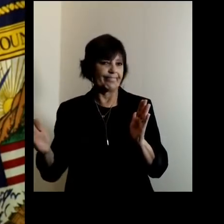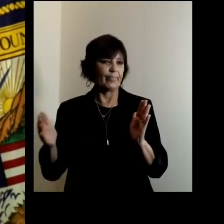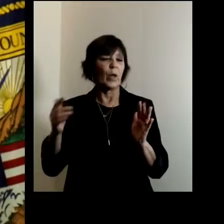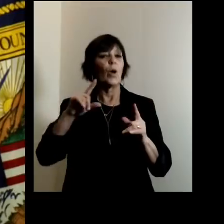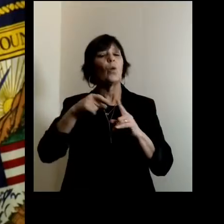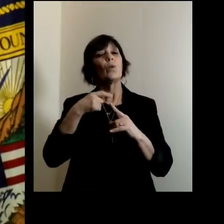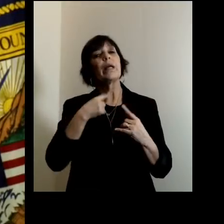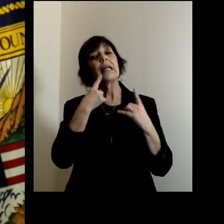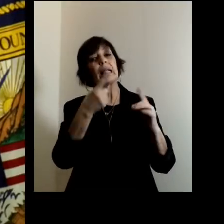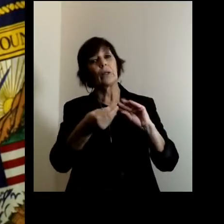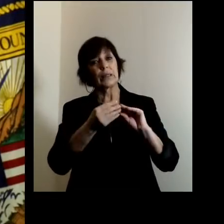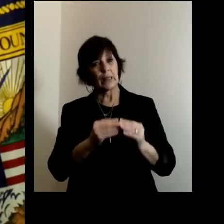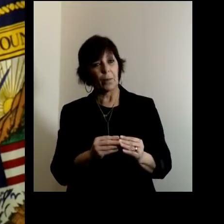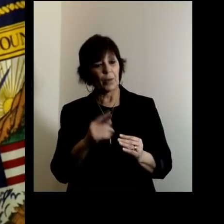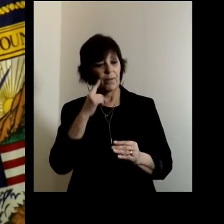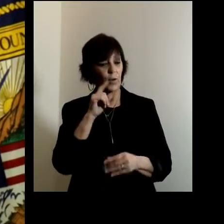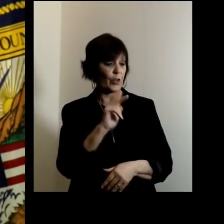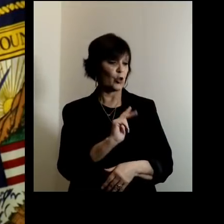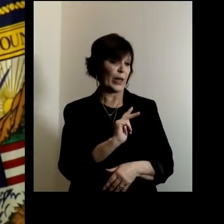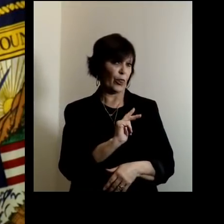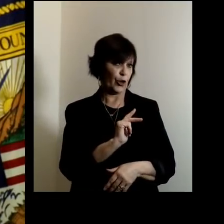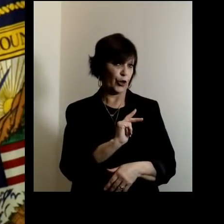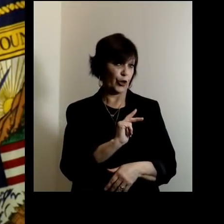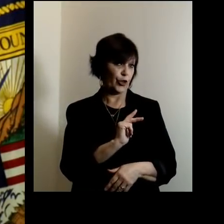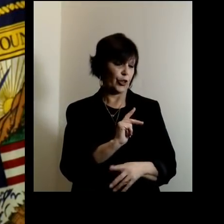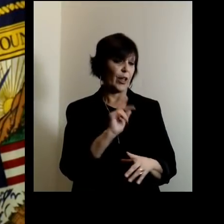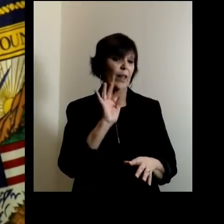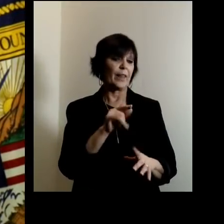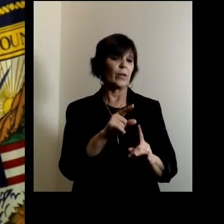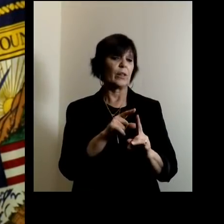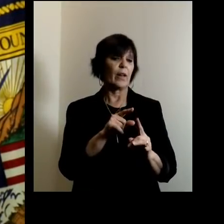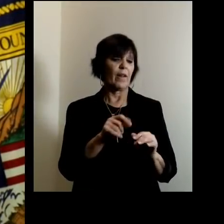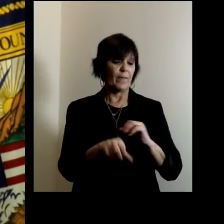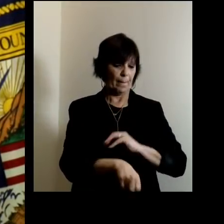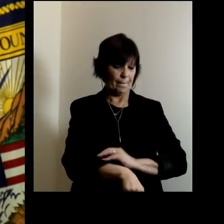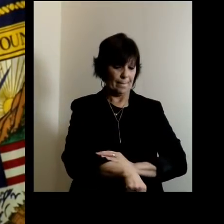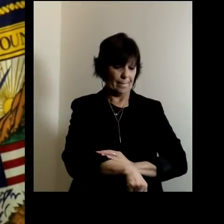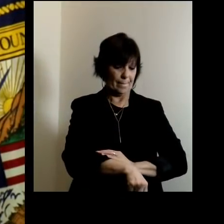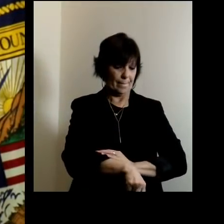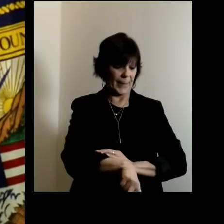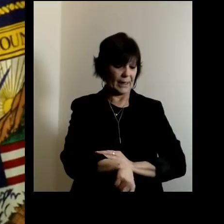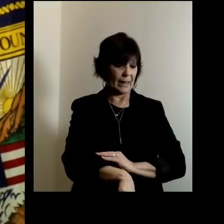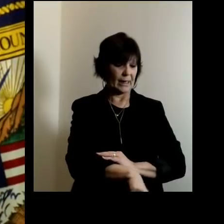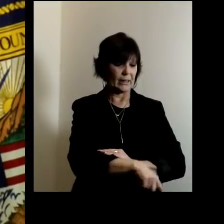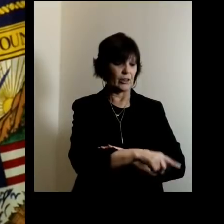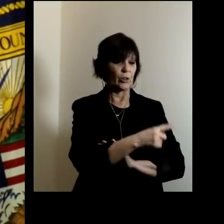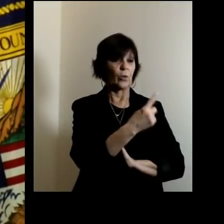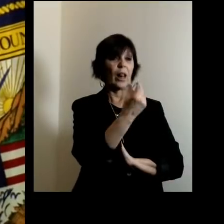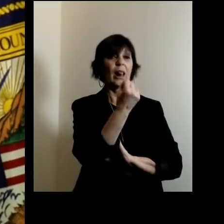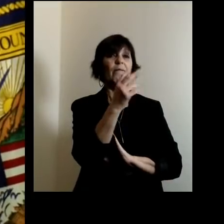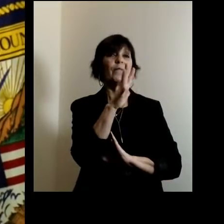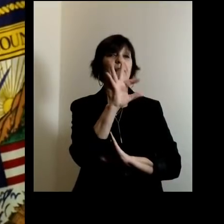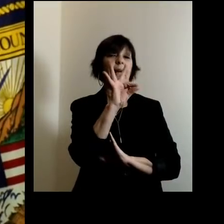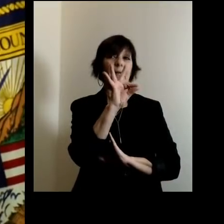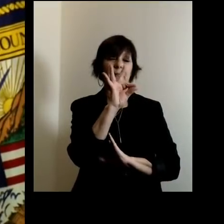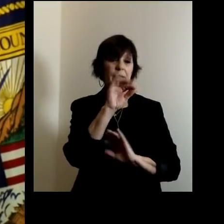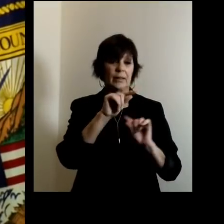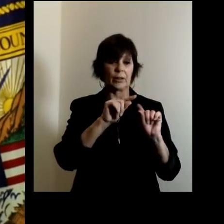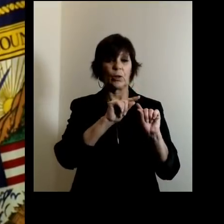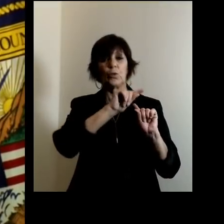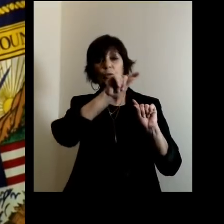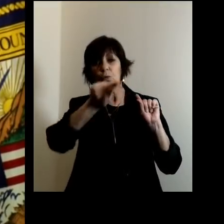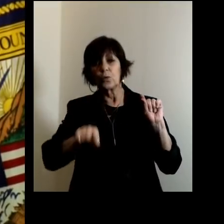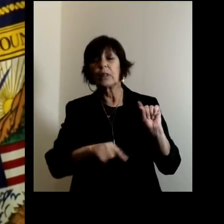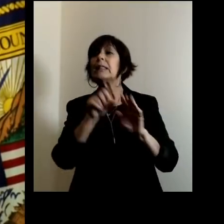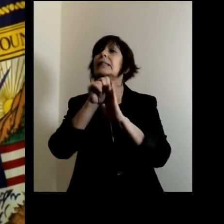numbers like we did for the 23rd, that was from midnight to 11:59 p.m. It's my understanding the state